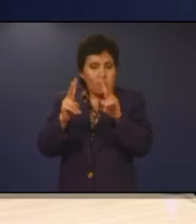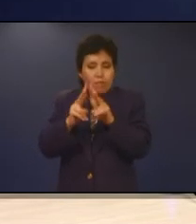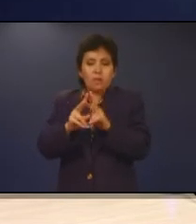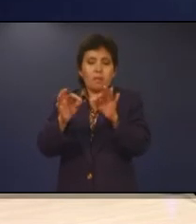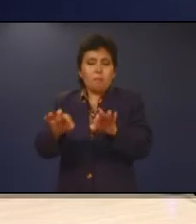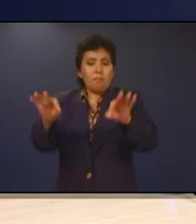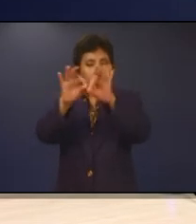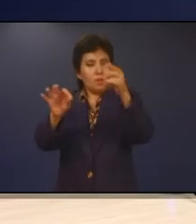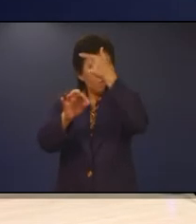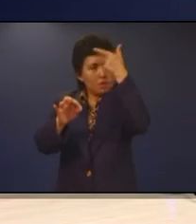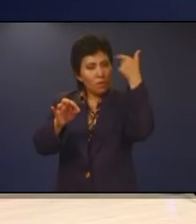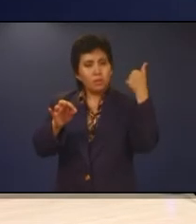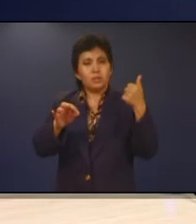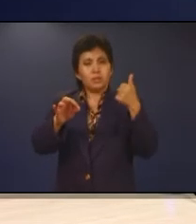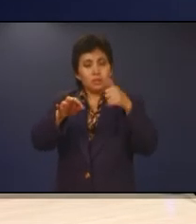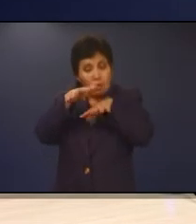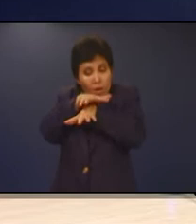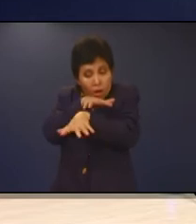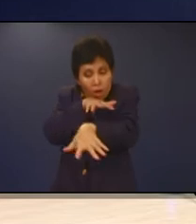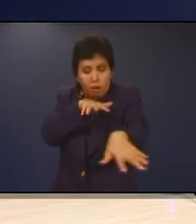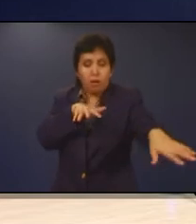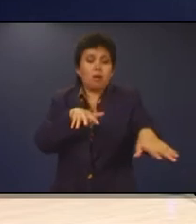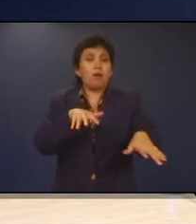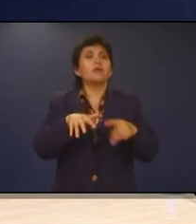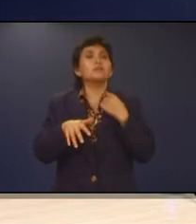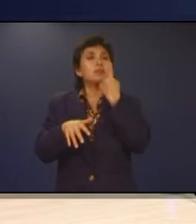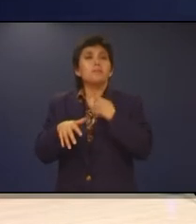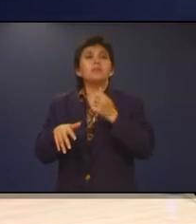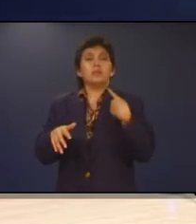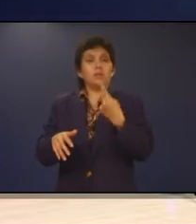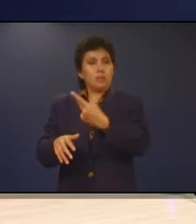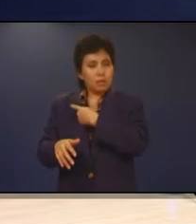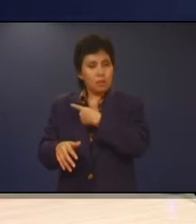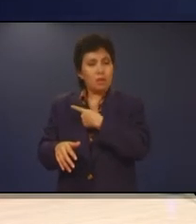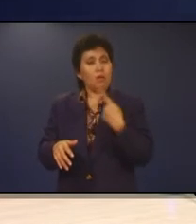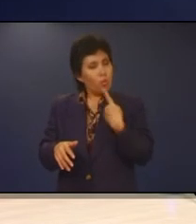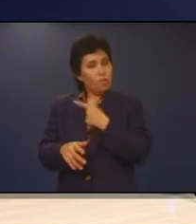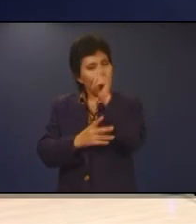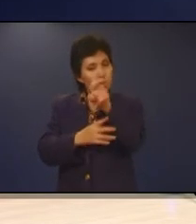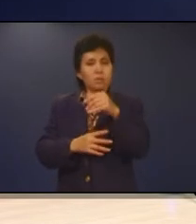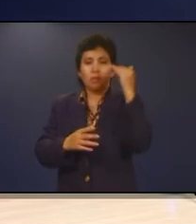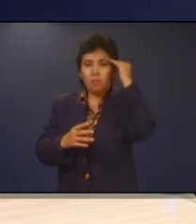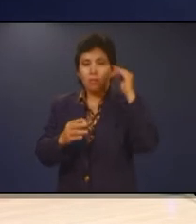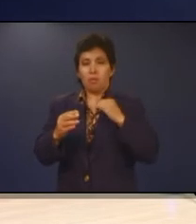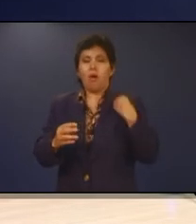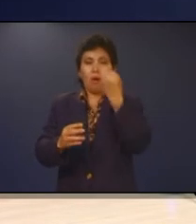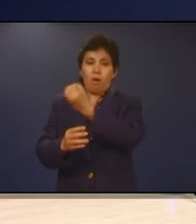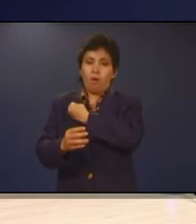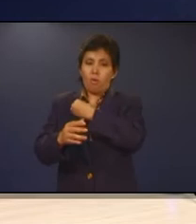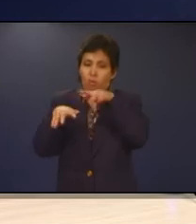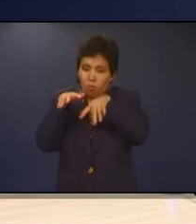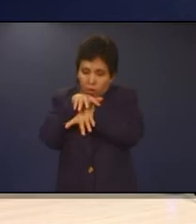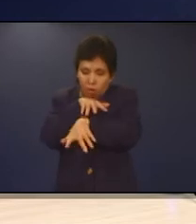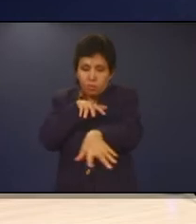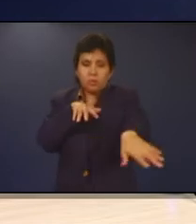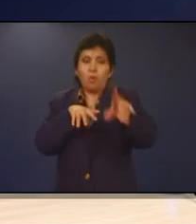is important because it is the root to who you are. We have to know our root. That is important.